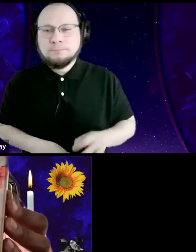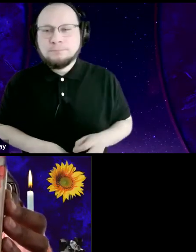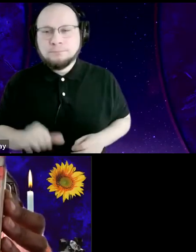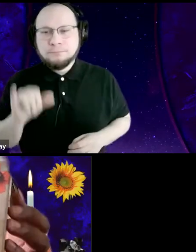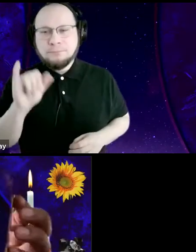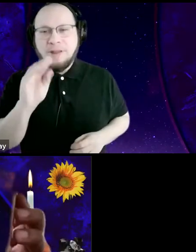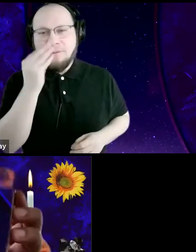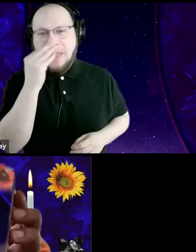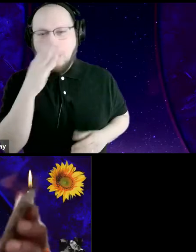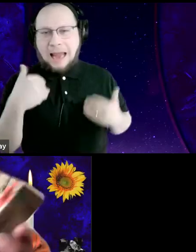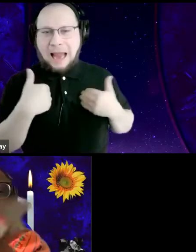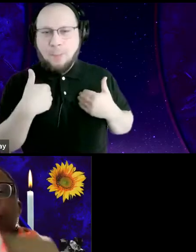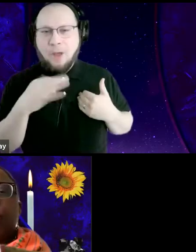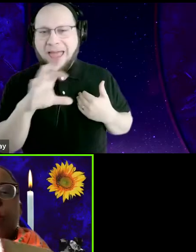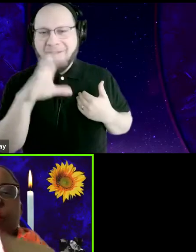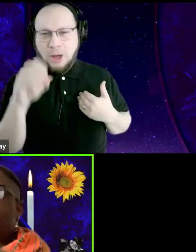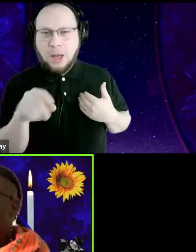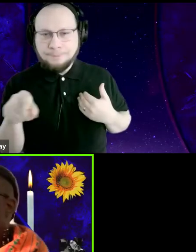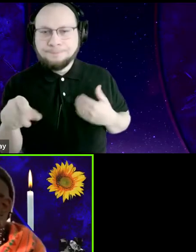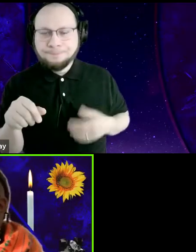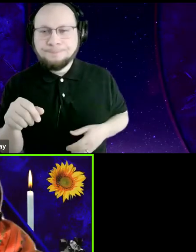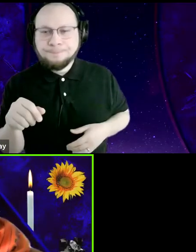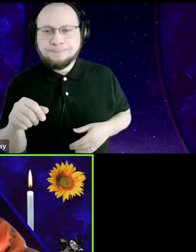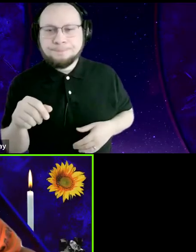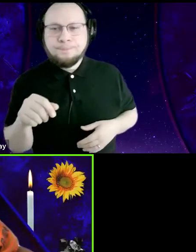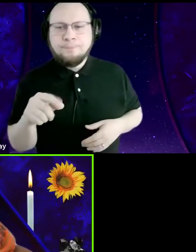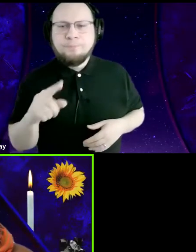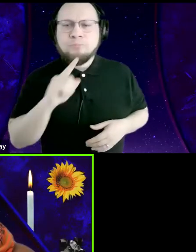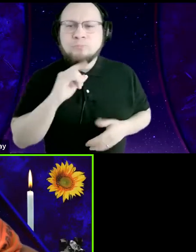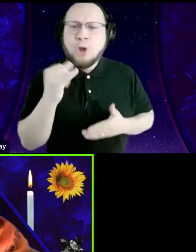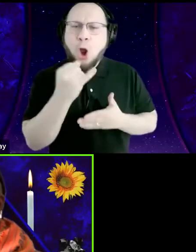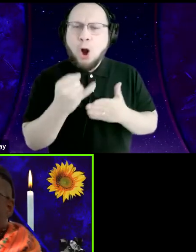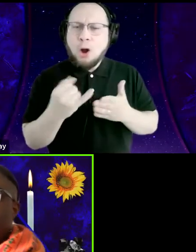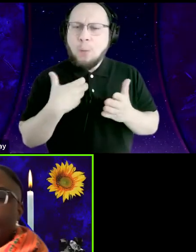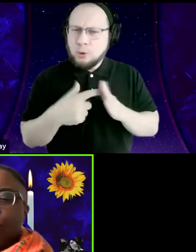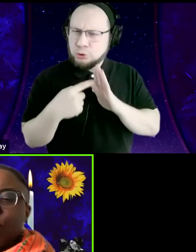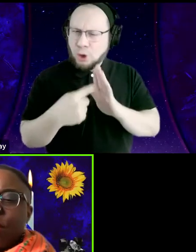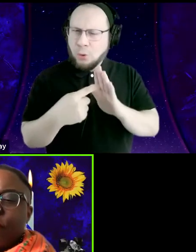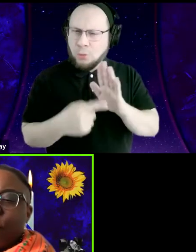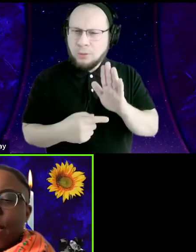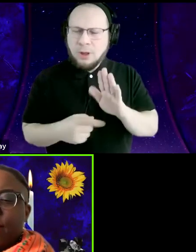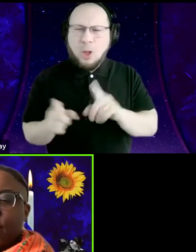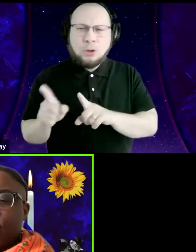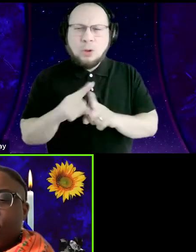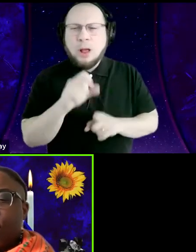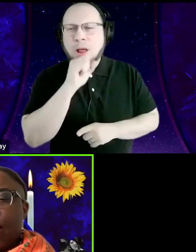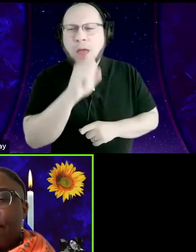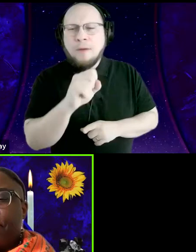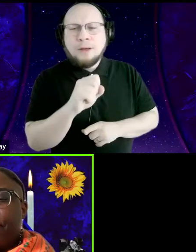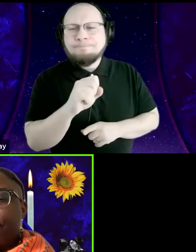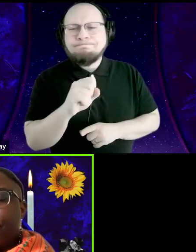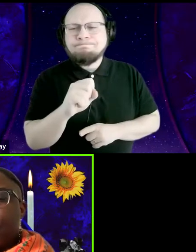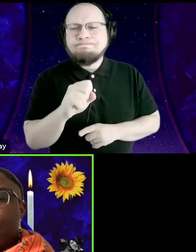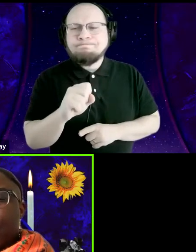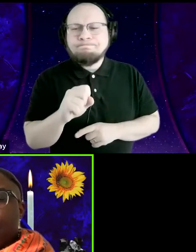Fauna of Africa deck. And to show, the artwork that I really wanna show, I also love the way, this is her